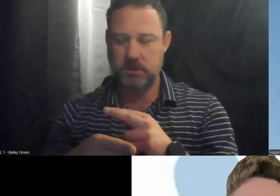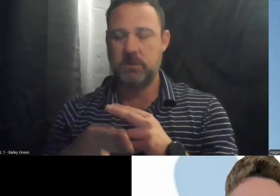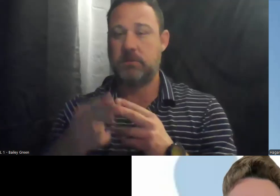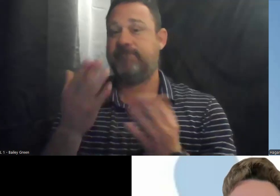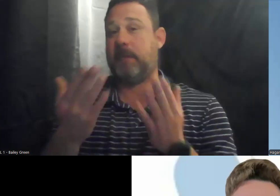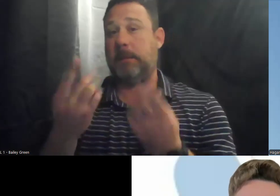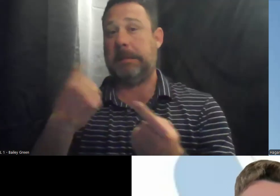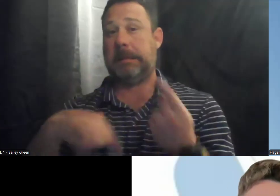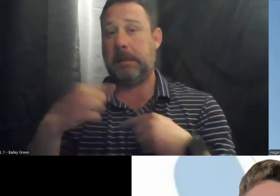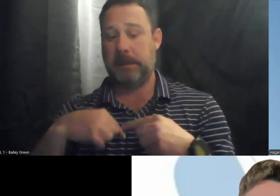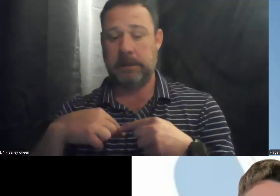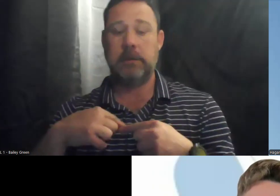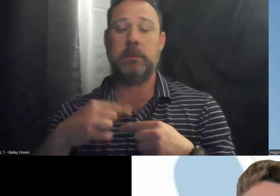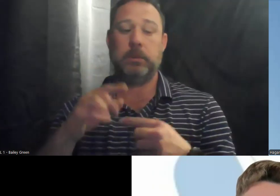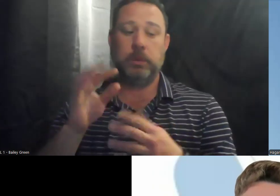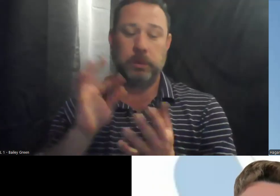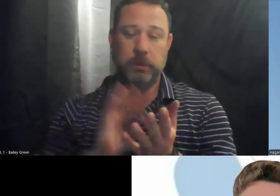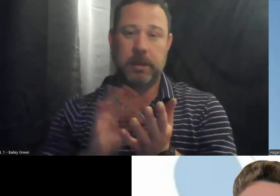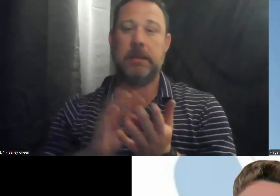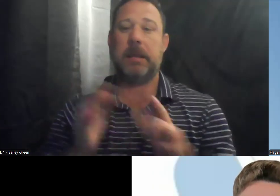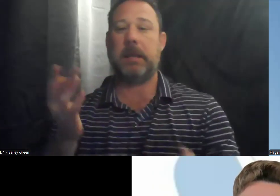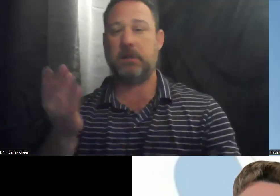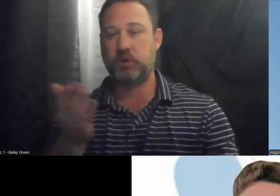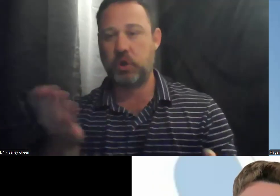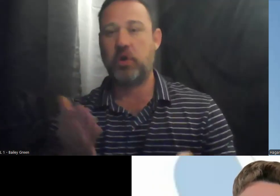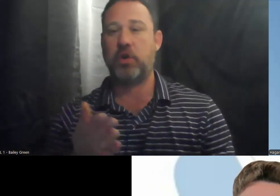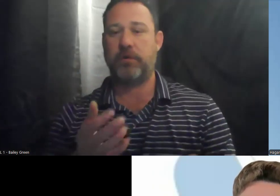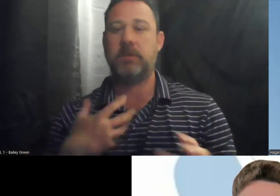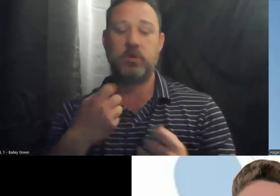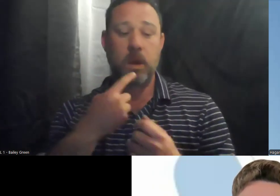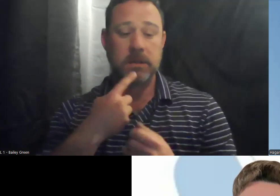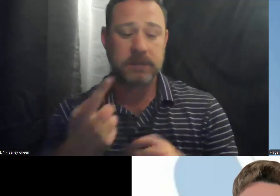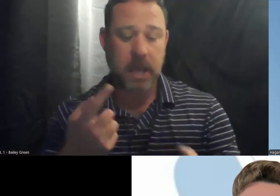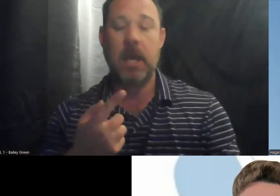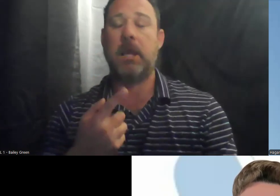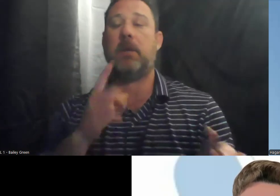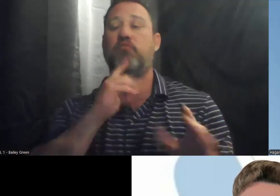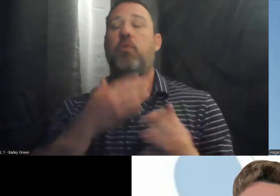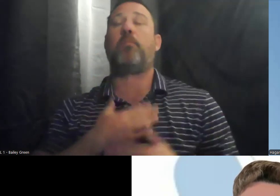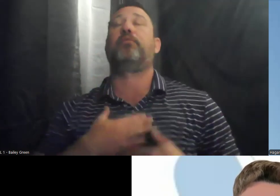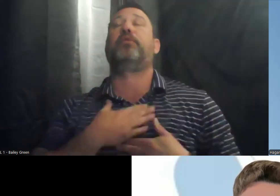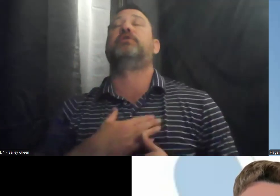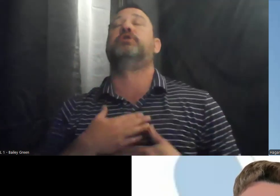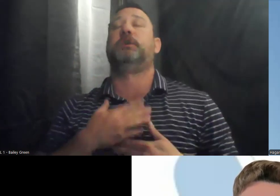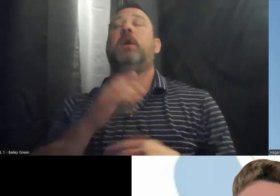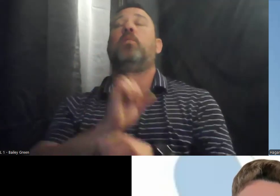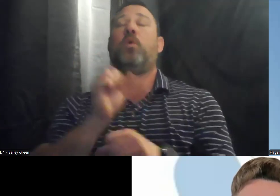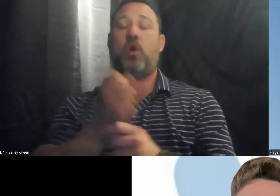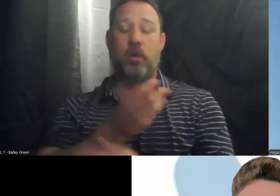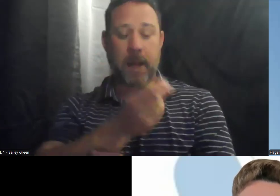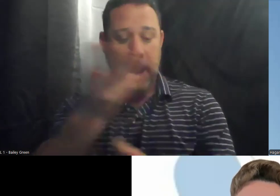coming down to Medicaid services. So I just wanted to say I really appreciate the work that so